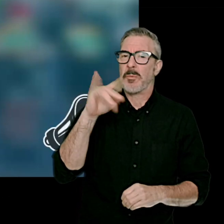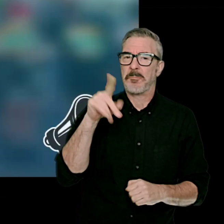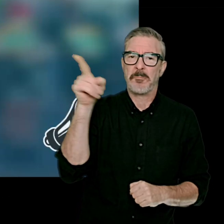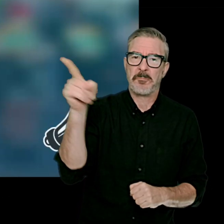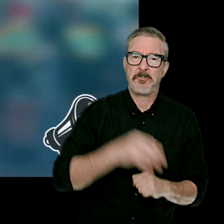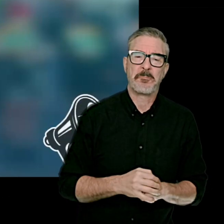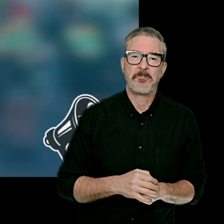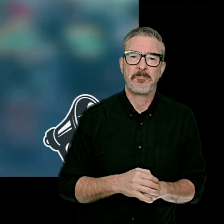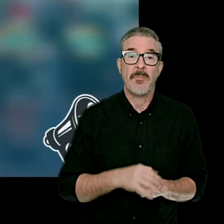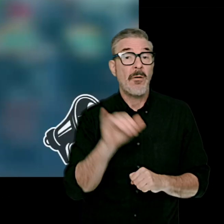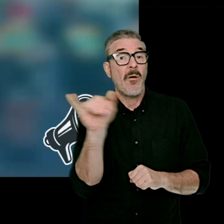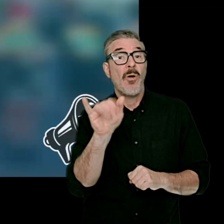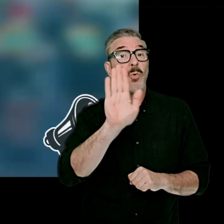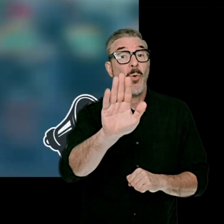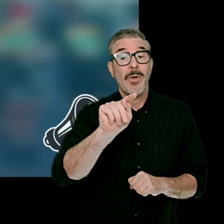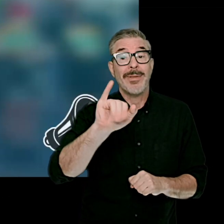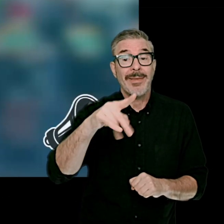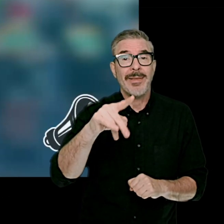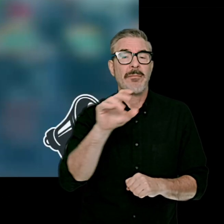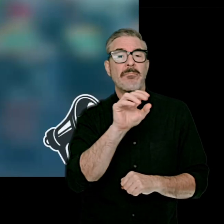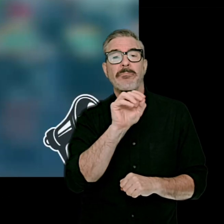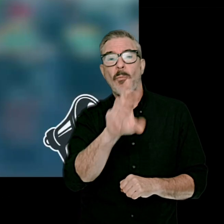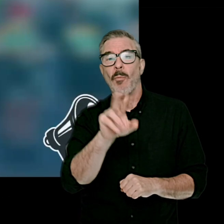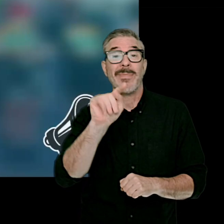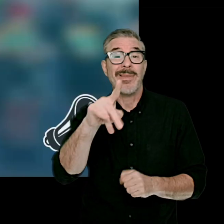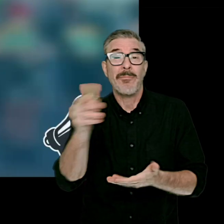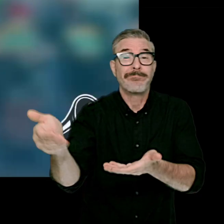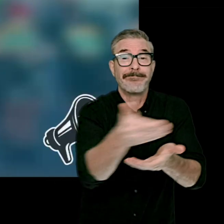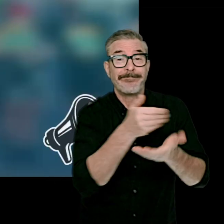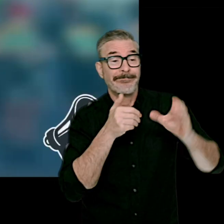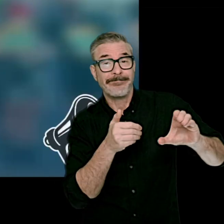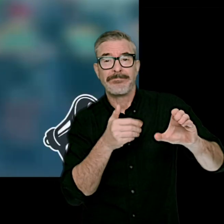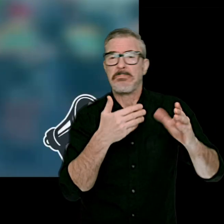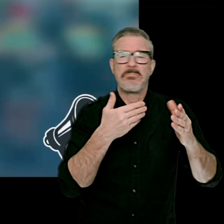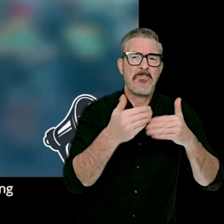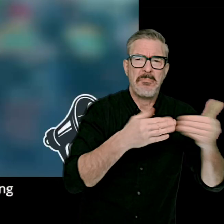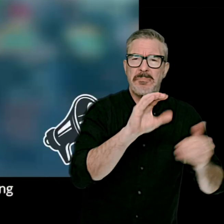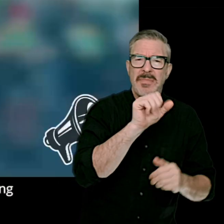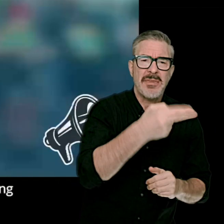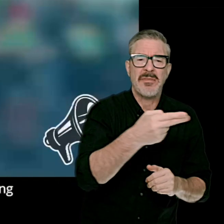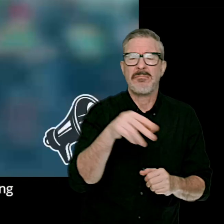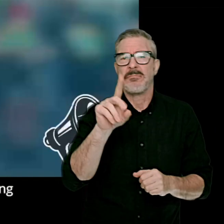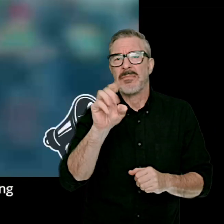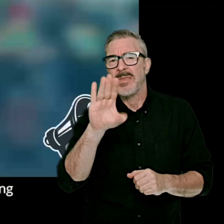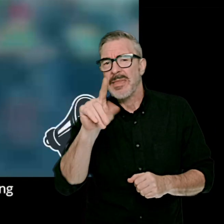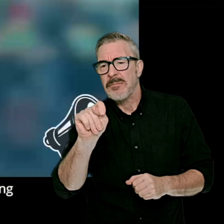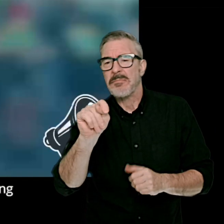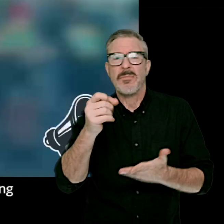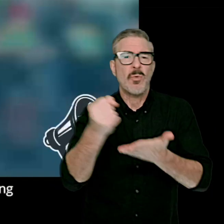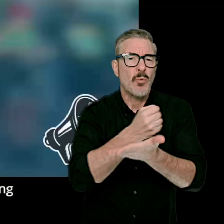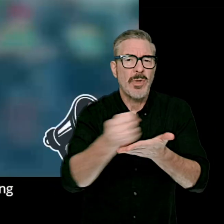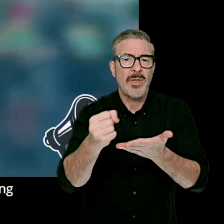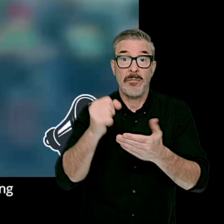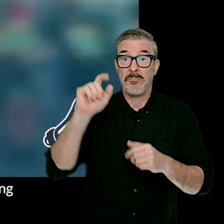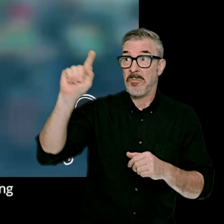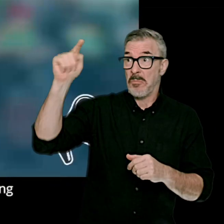did similar work to the employees who received tips at that time. And employers cannot deduct anything from